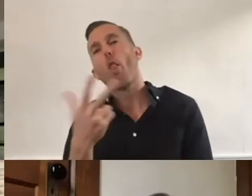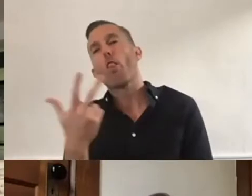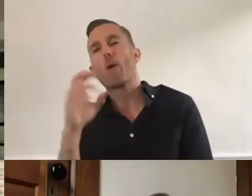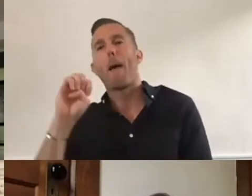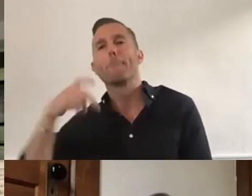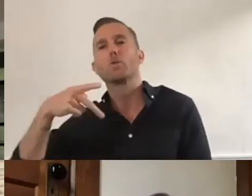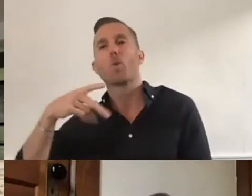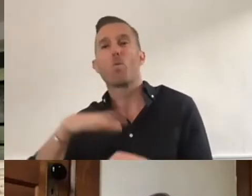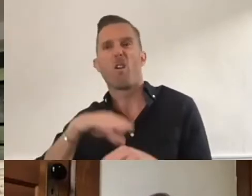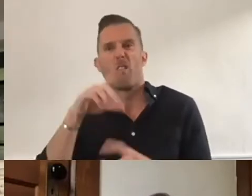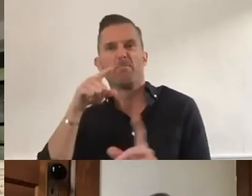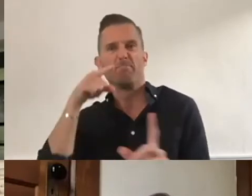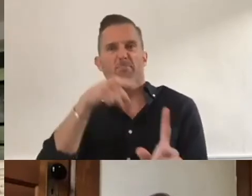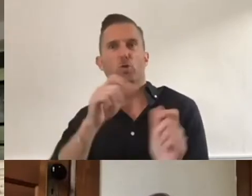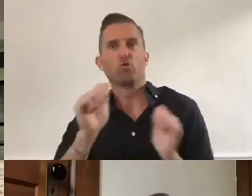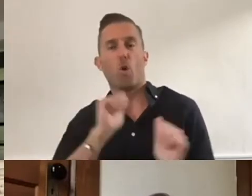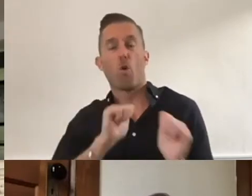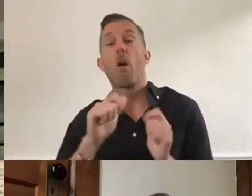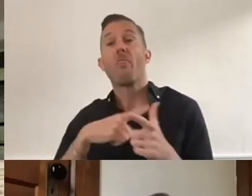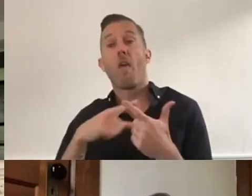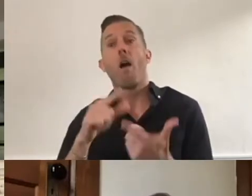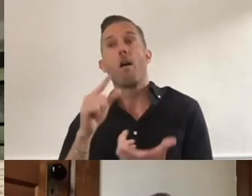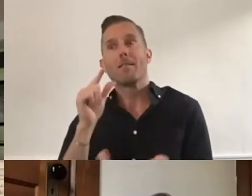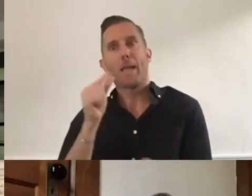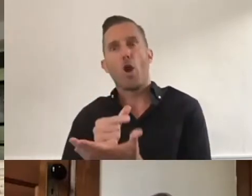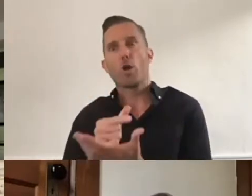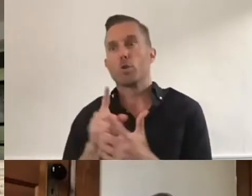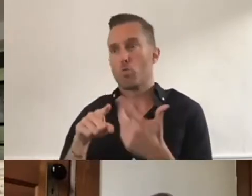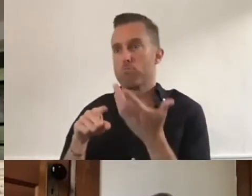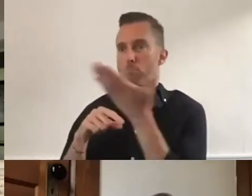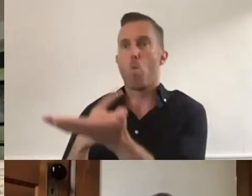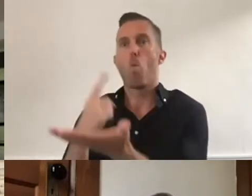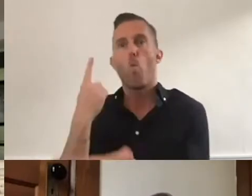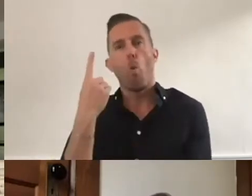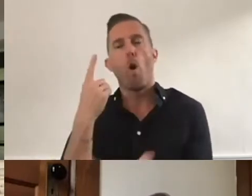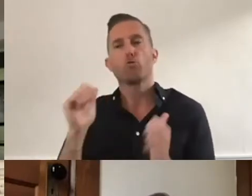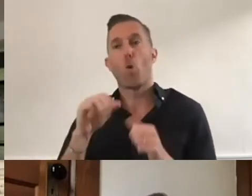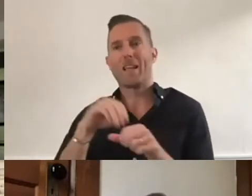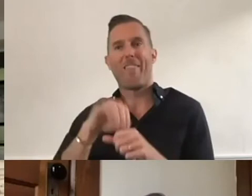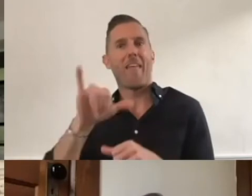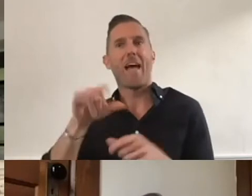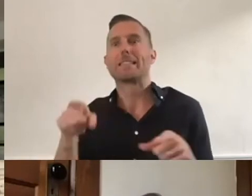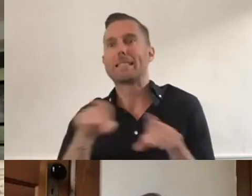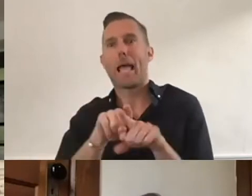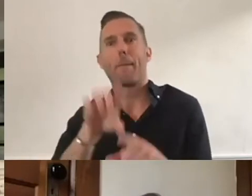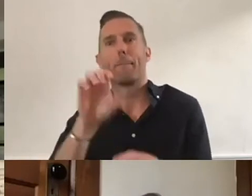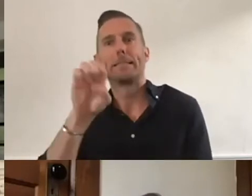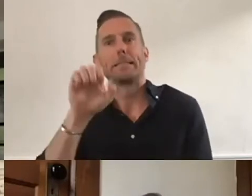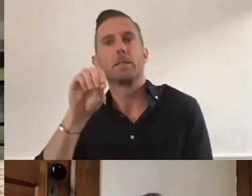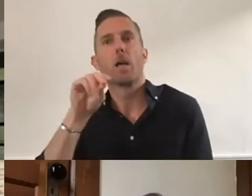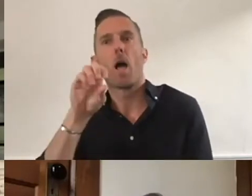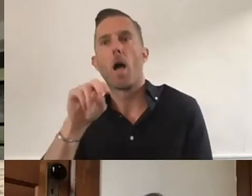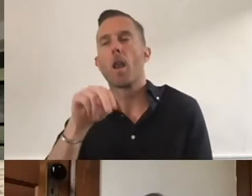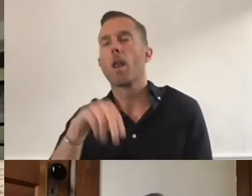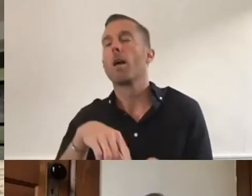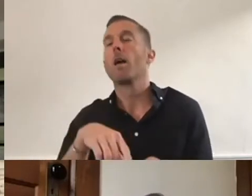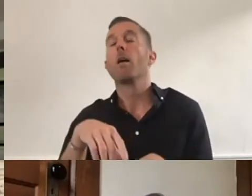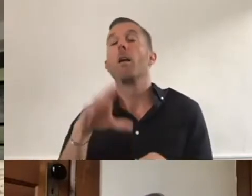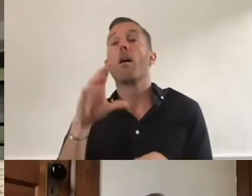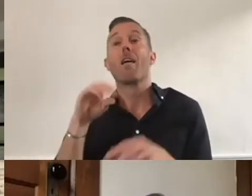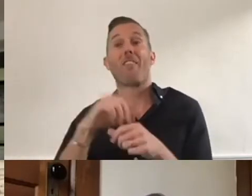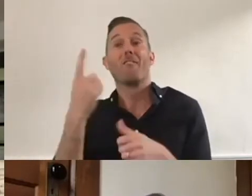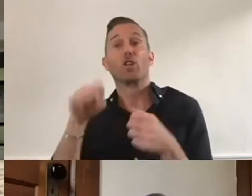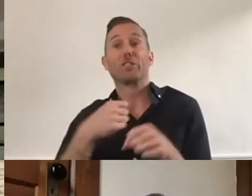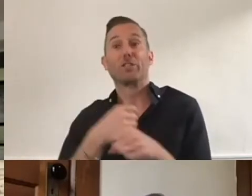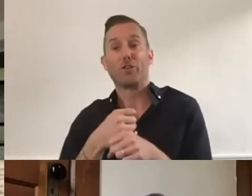they're guaranteed to direct an episode in that same season. And the first year of the program, 90% of the directors were